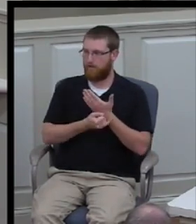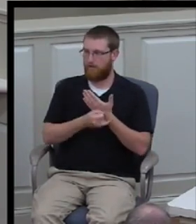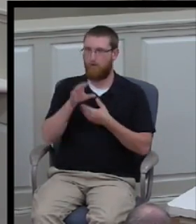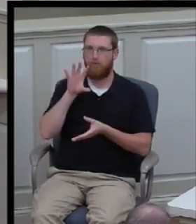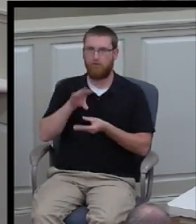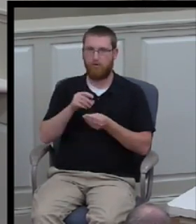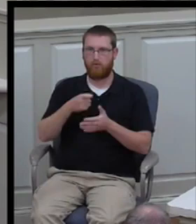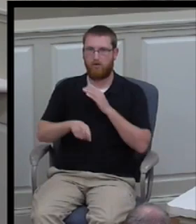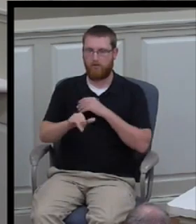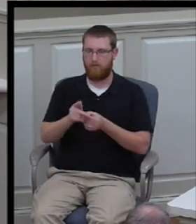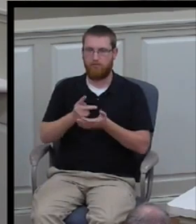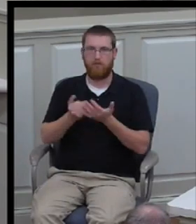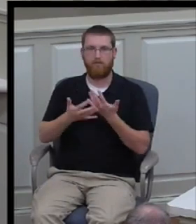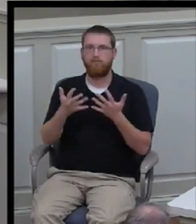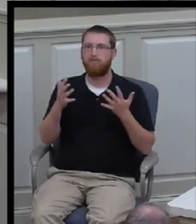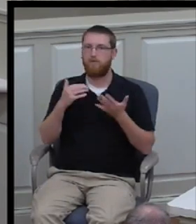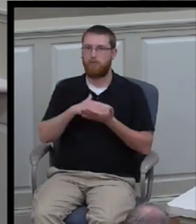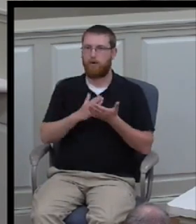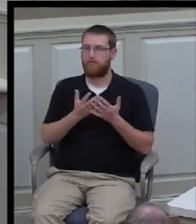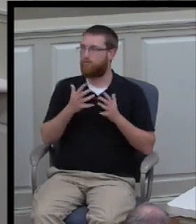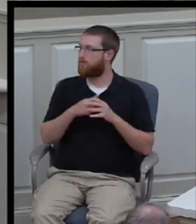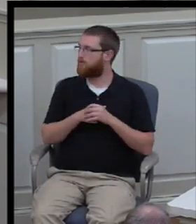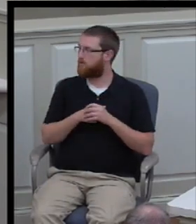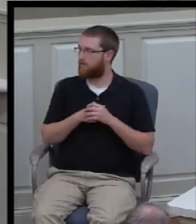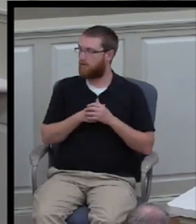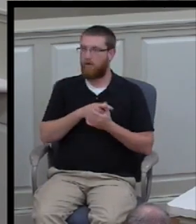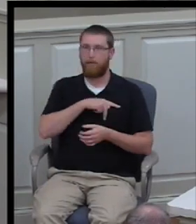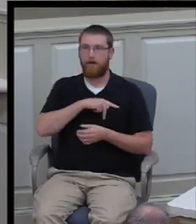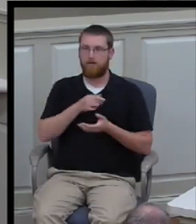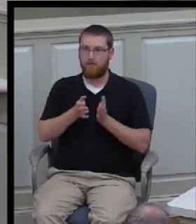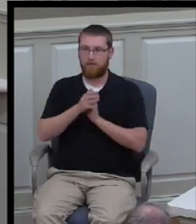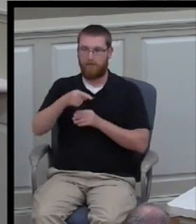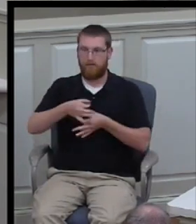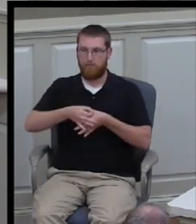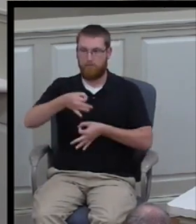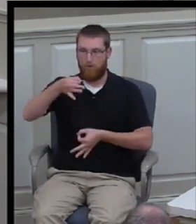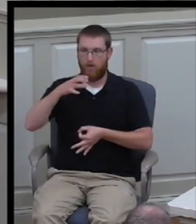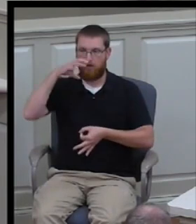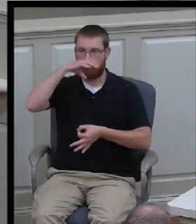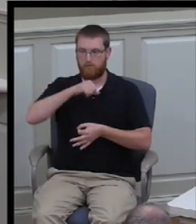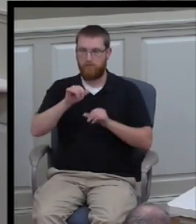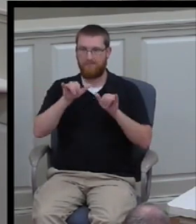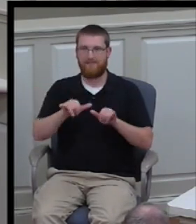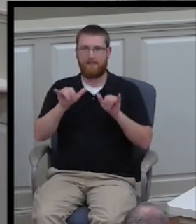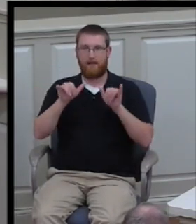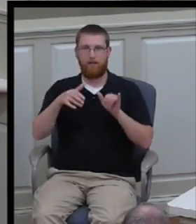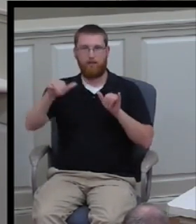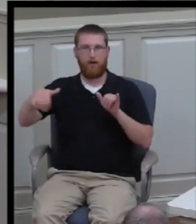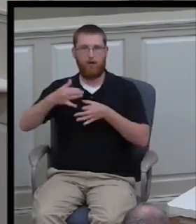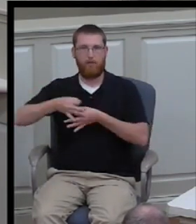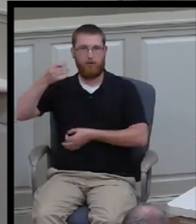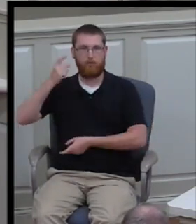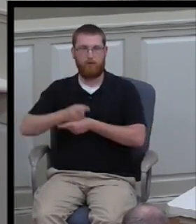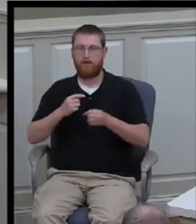of that project, yes. all right. It's an Now, element of it. these poles, I'm assuming, are going to be same as the Yes. other poles. They're